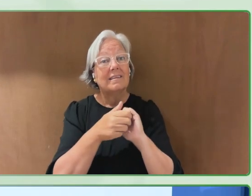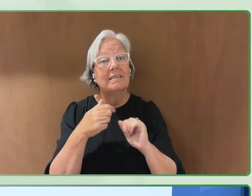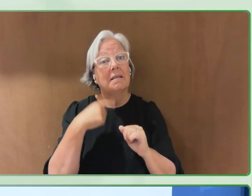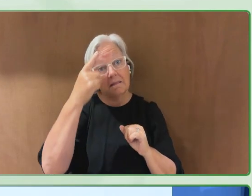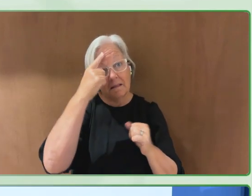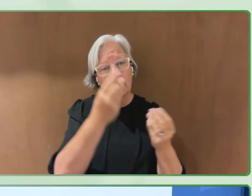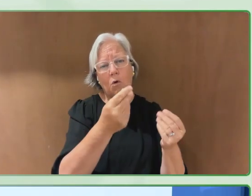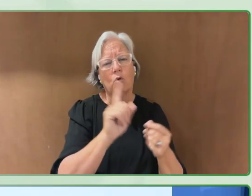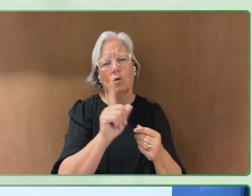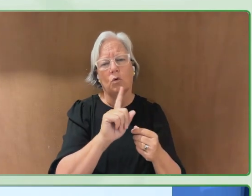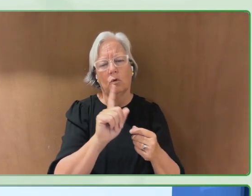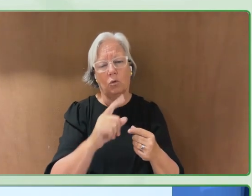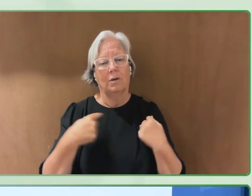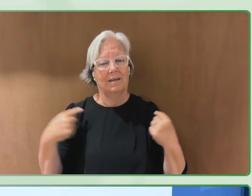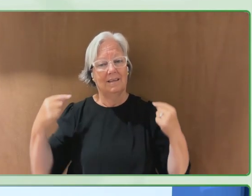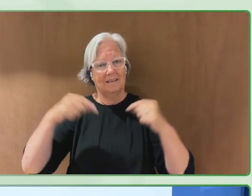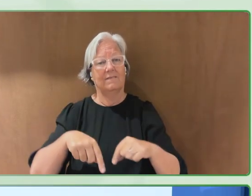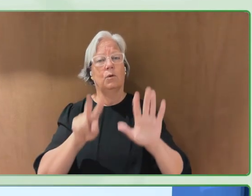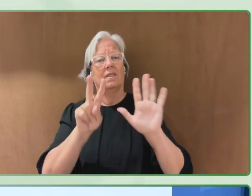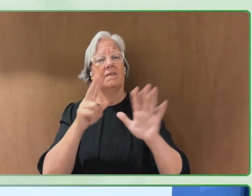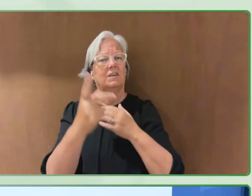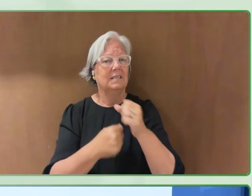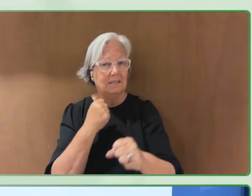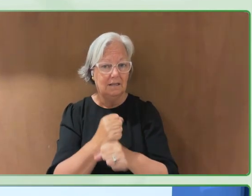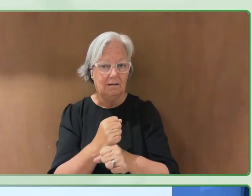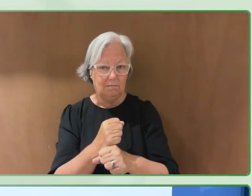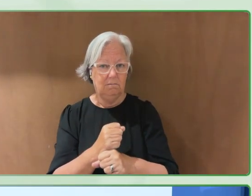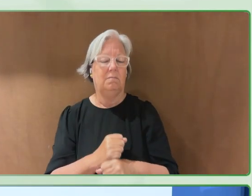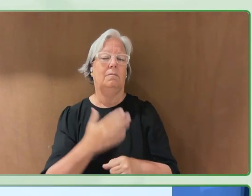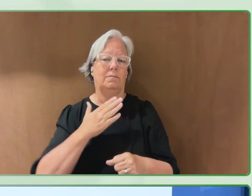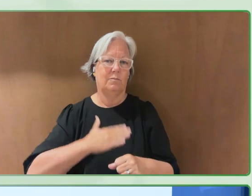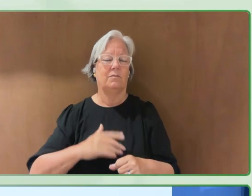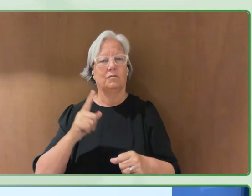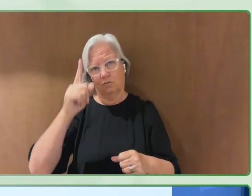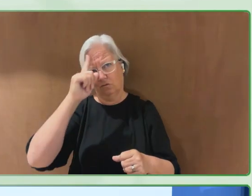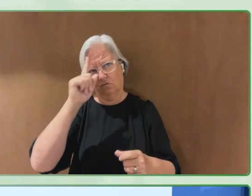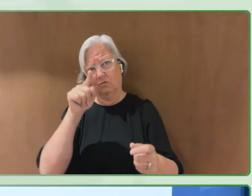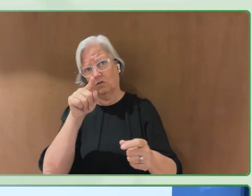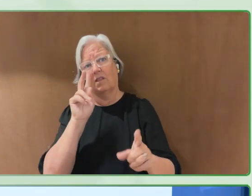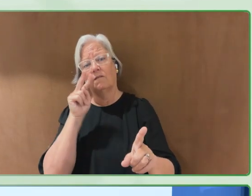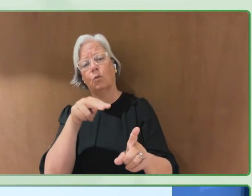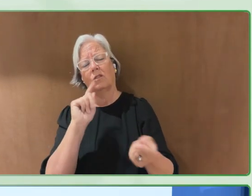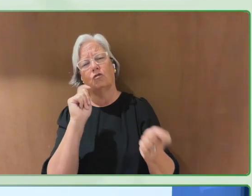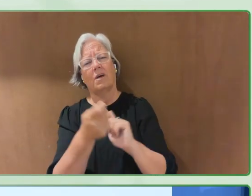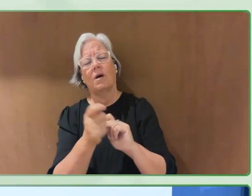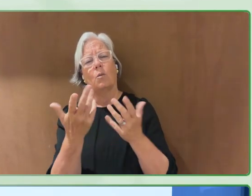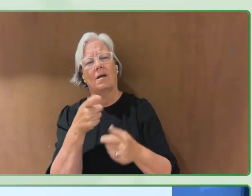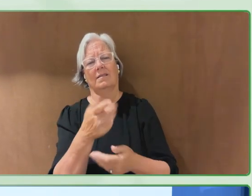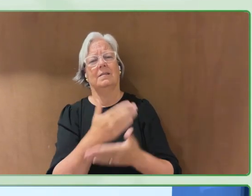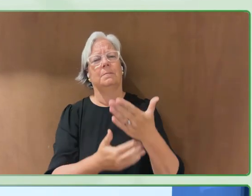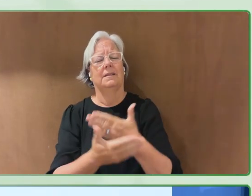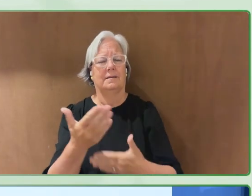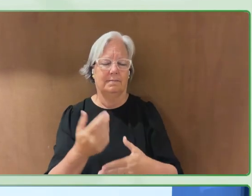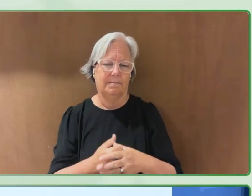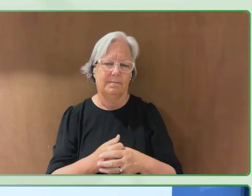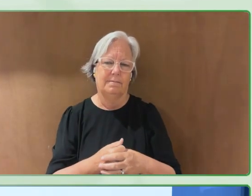have been here for 7 years and focus into change the perspective of how the people see the disability. Join us, give